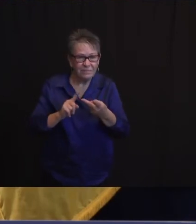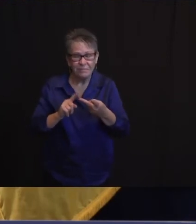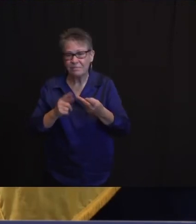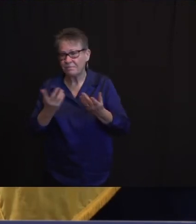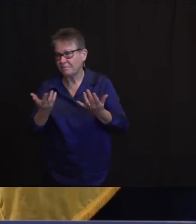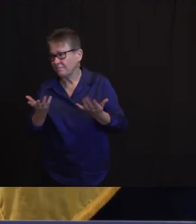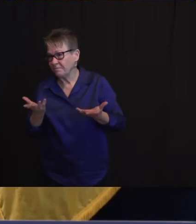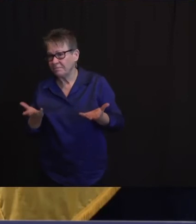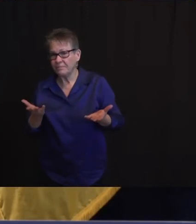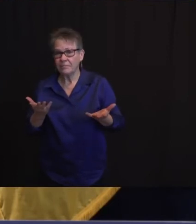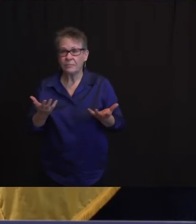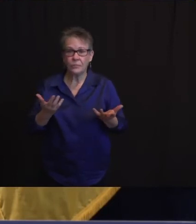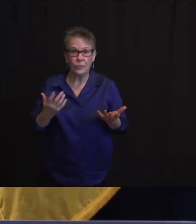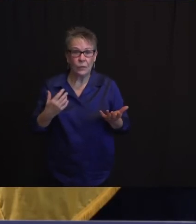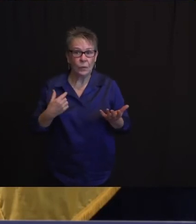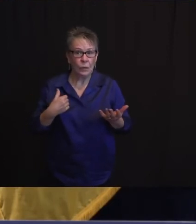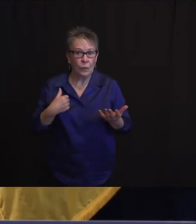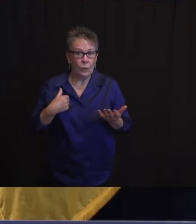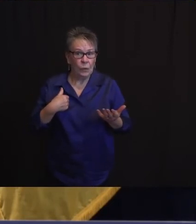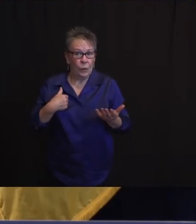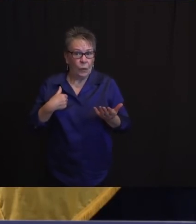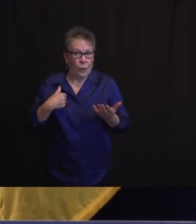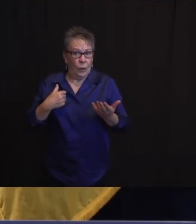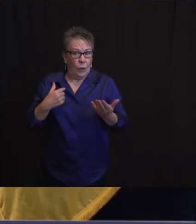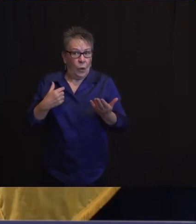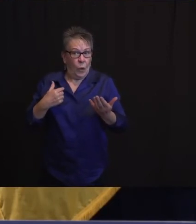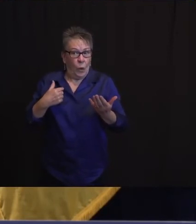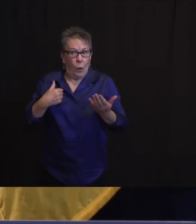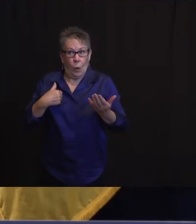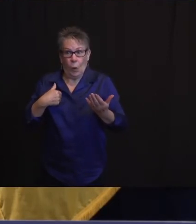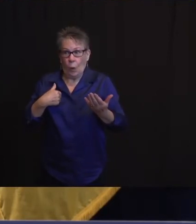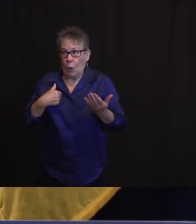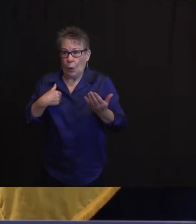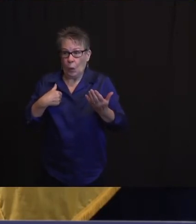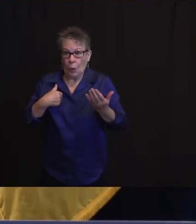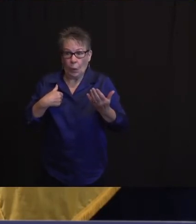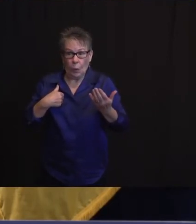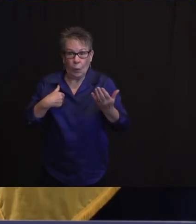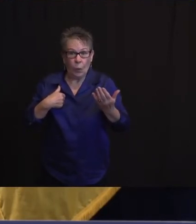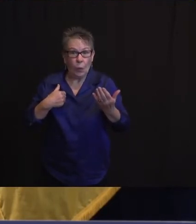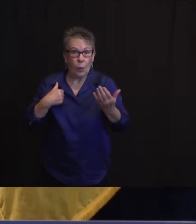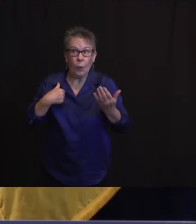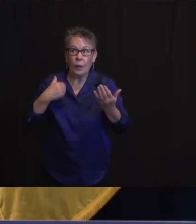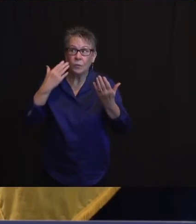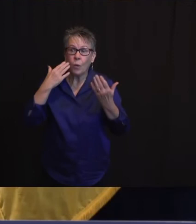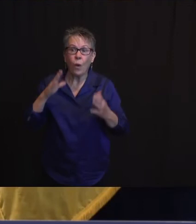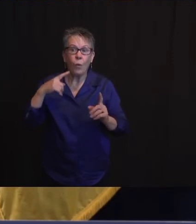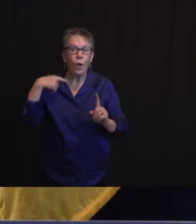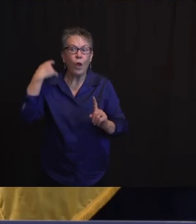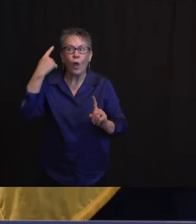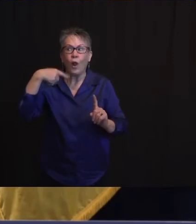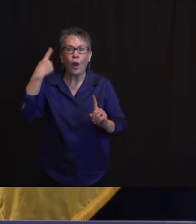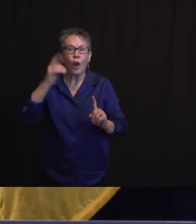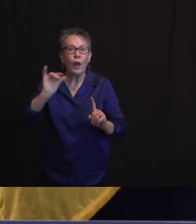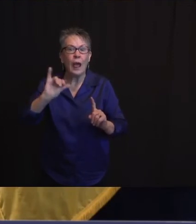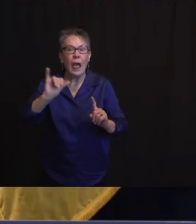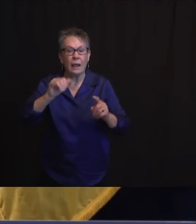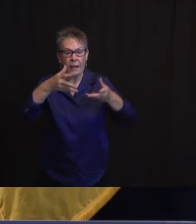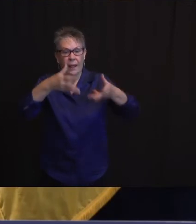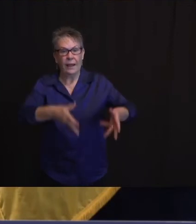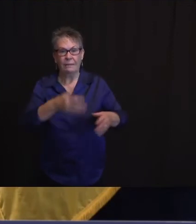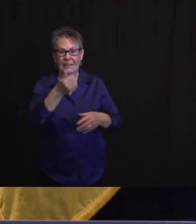the transition of a federal administration in what will be 16 days. I think overwhelmingly